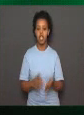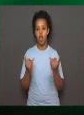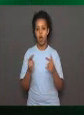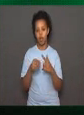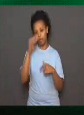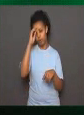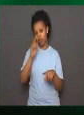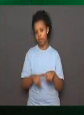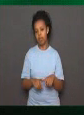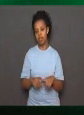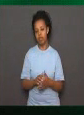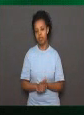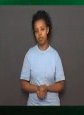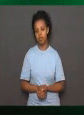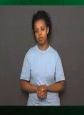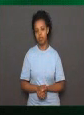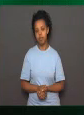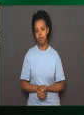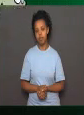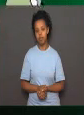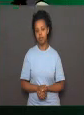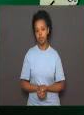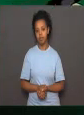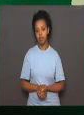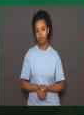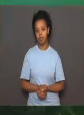Let's get back to our lesson.